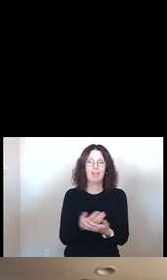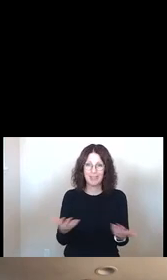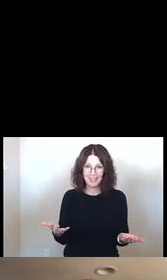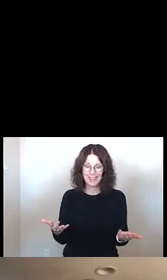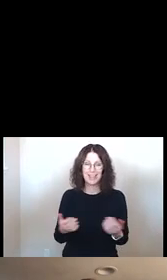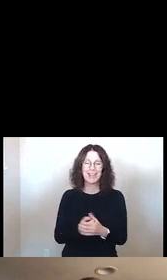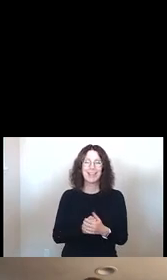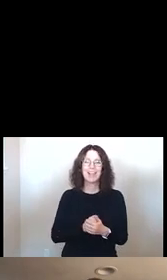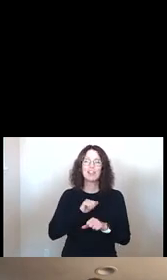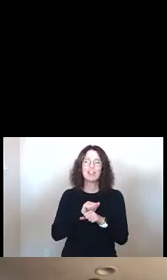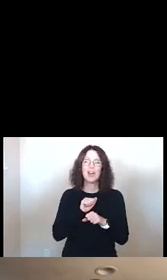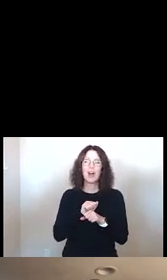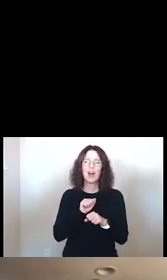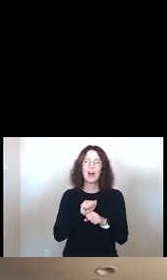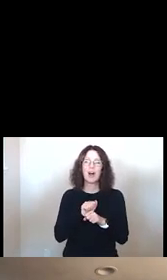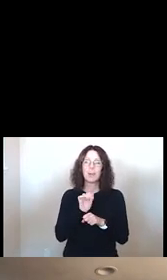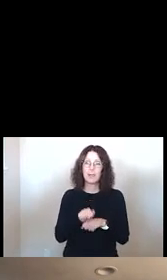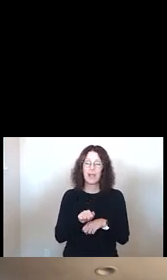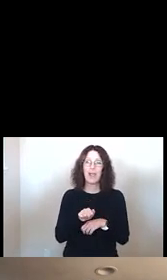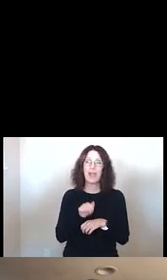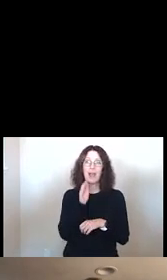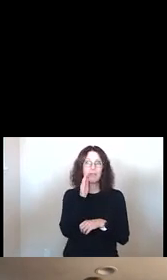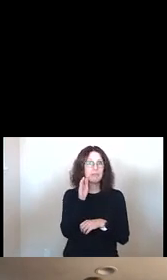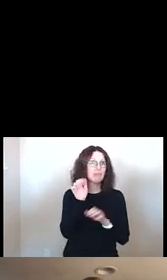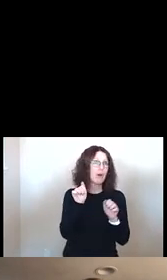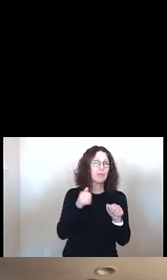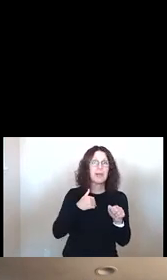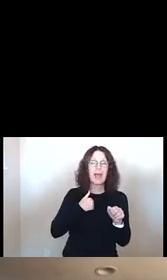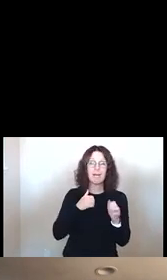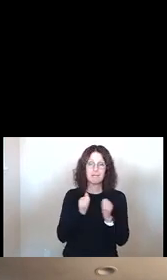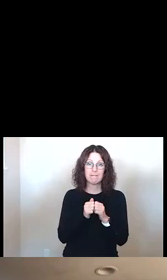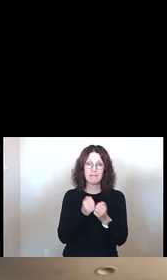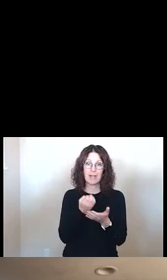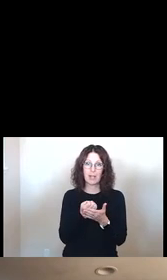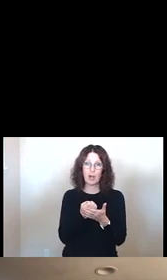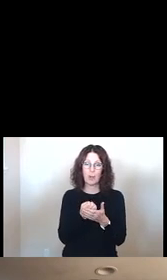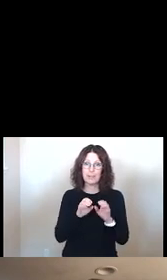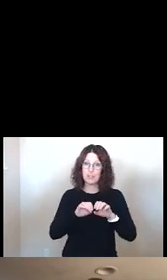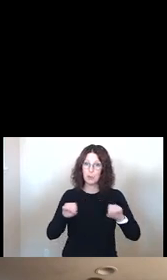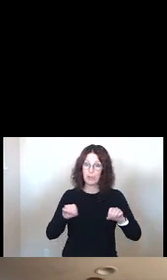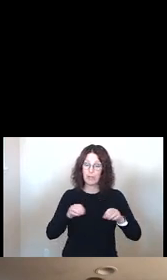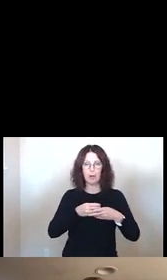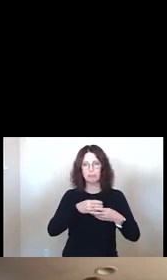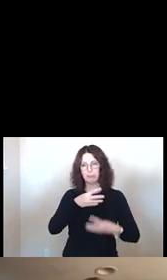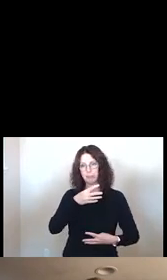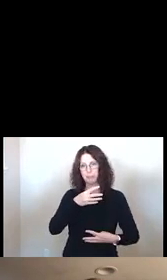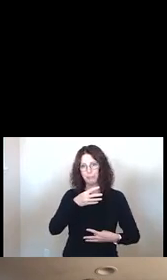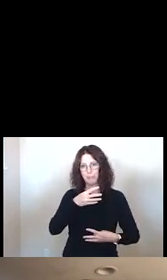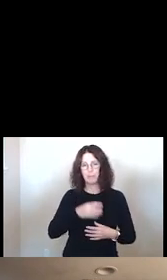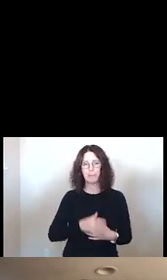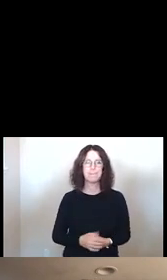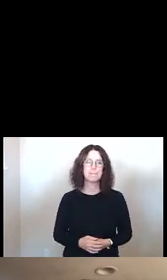the jobs that you can get with an economics degree is also very, very different. But wherever there